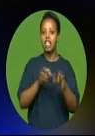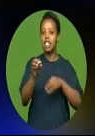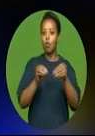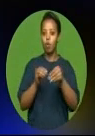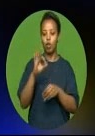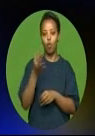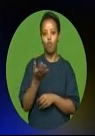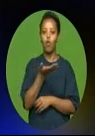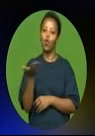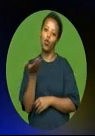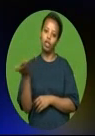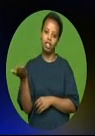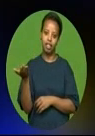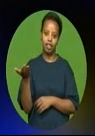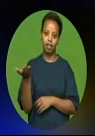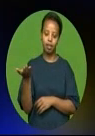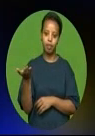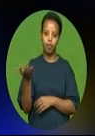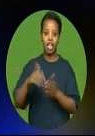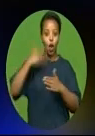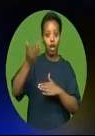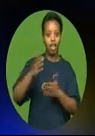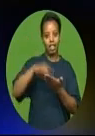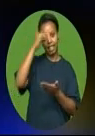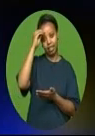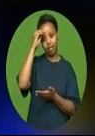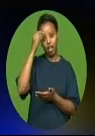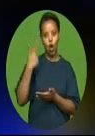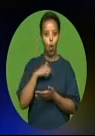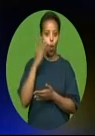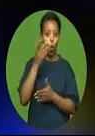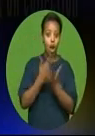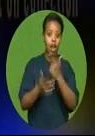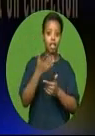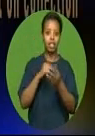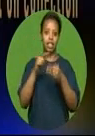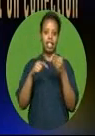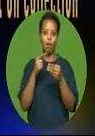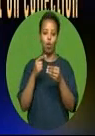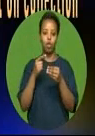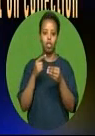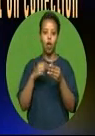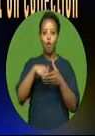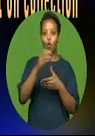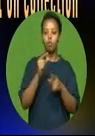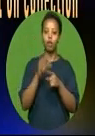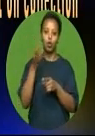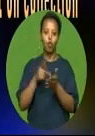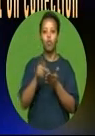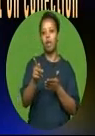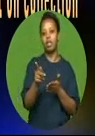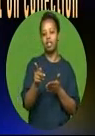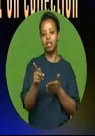movement of goods. In our next session, we will discuss about foreign terms of